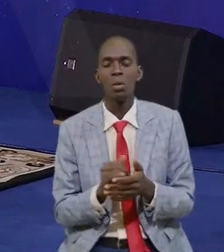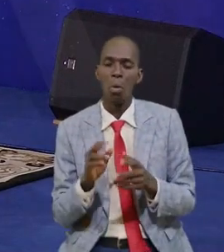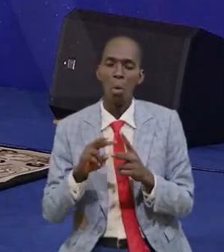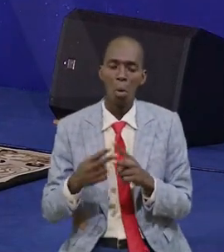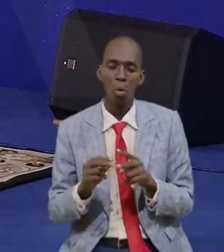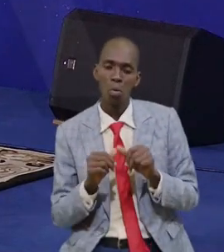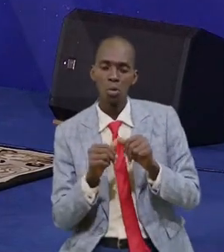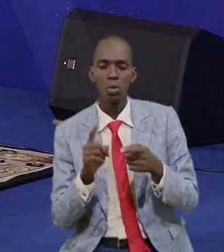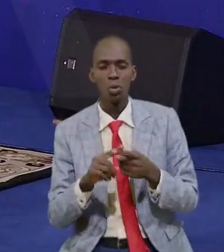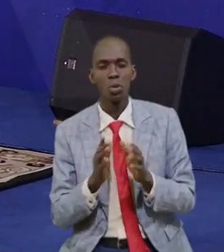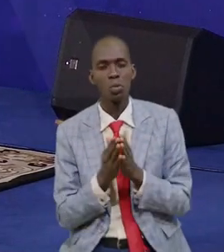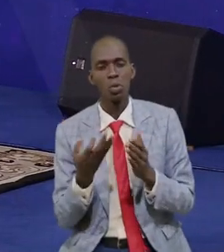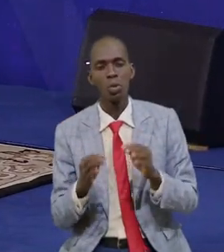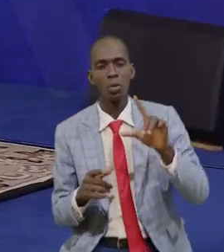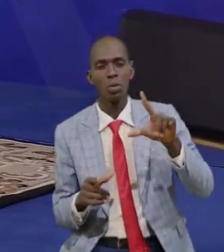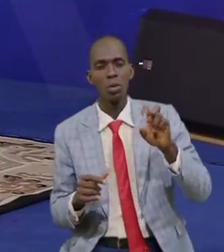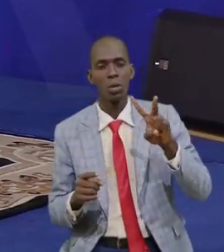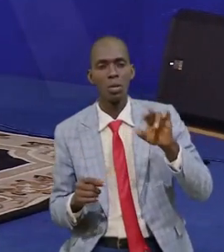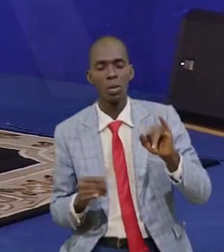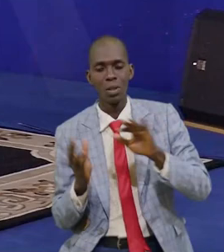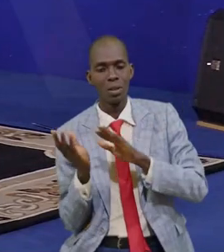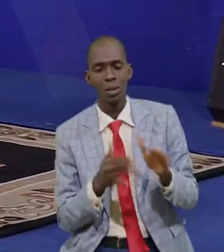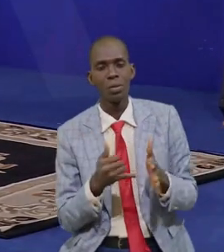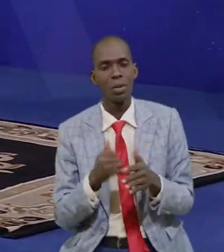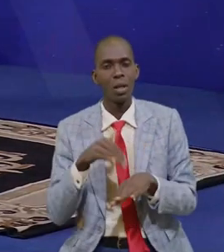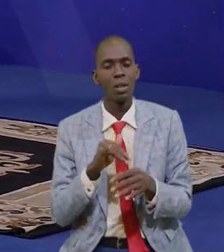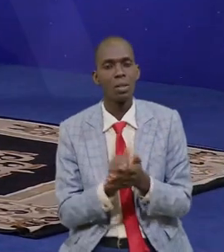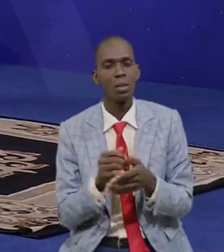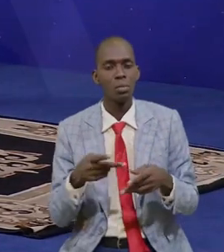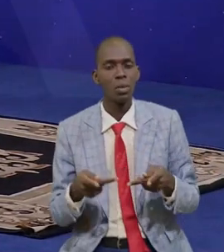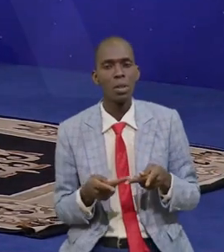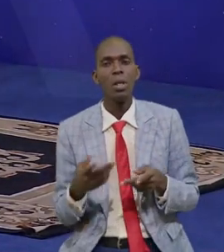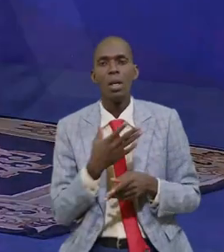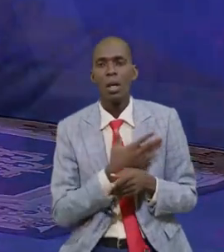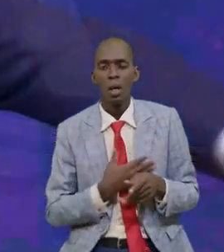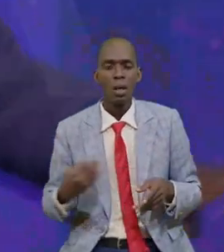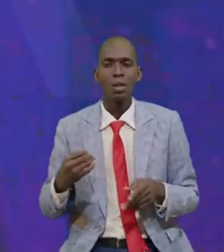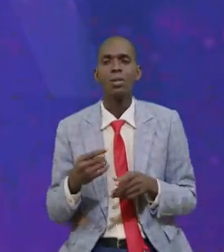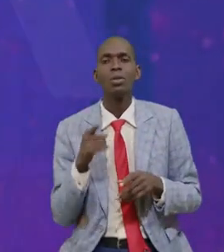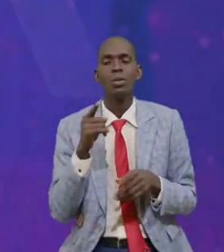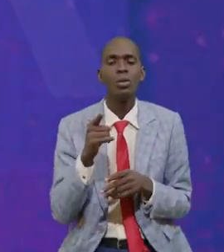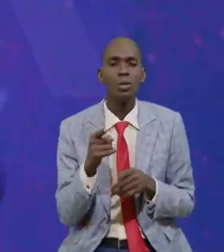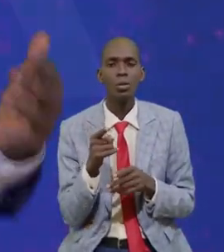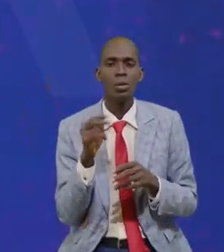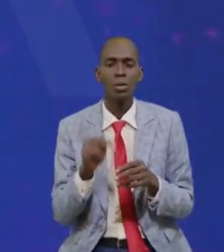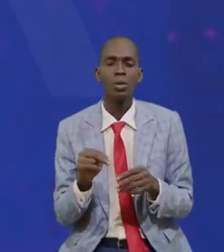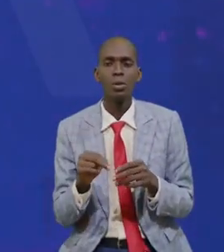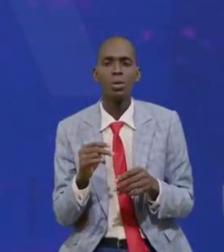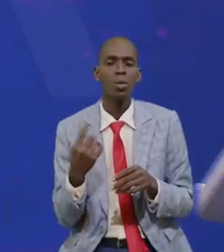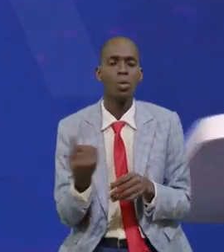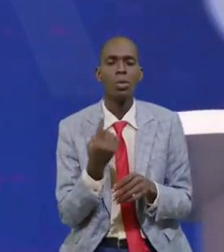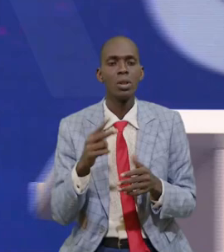you go on reading and go on reading, and you come to this, and it says all those Old Testament, all the